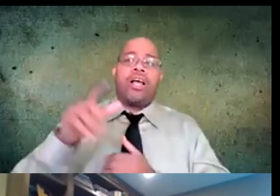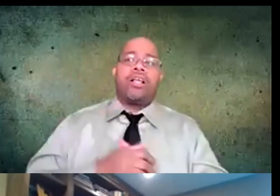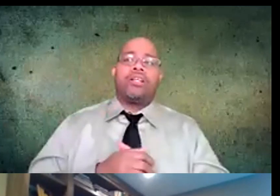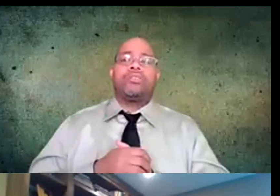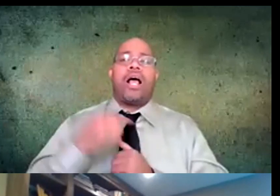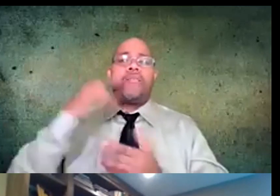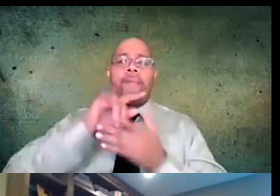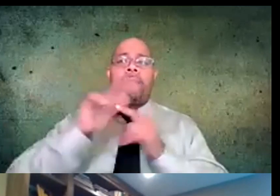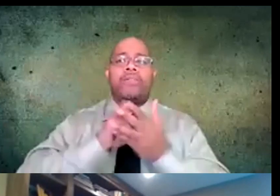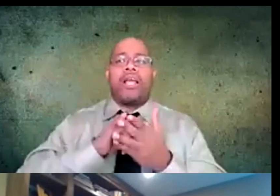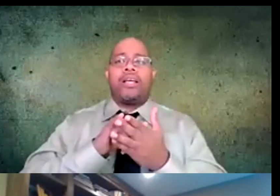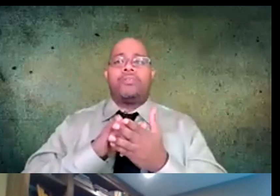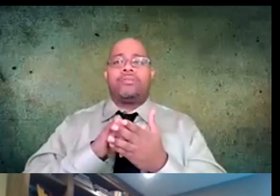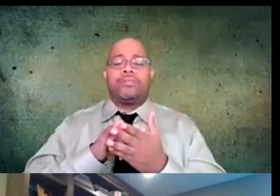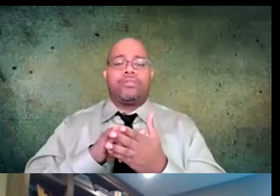I think about that,